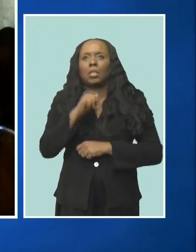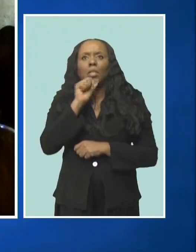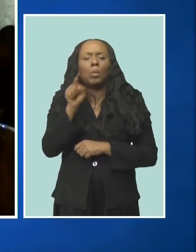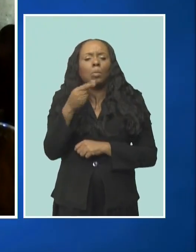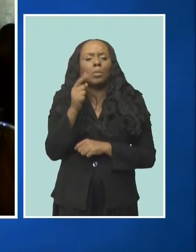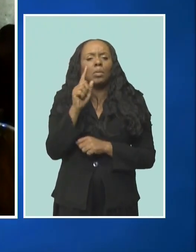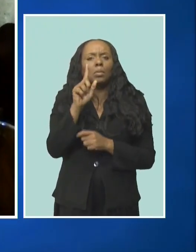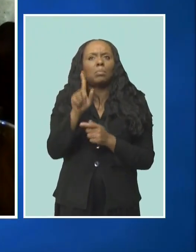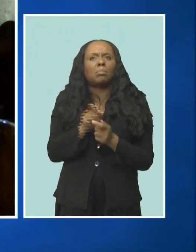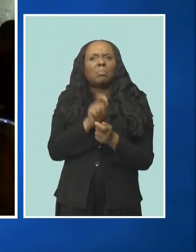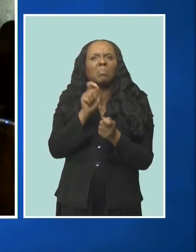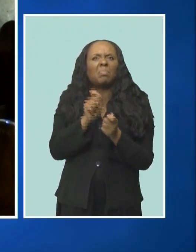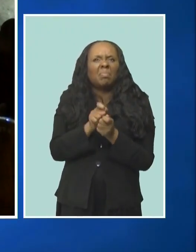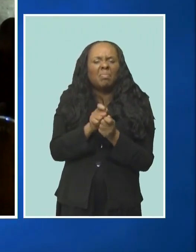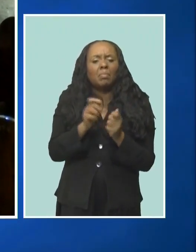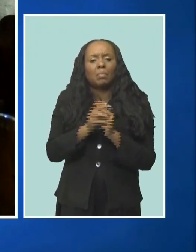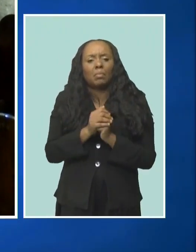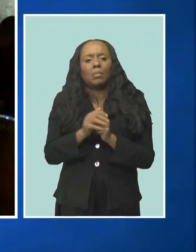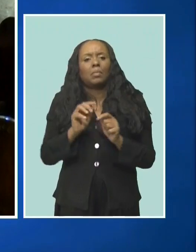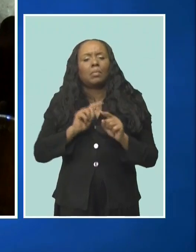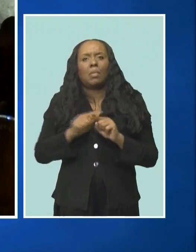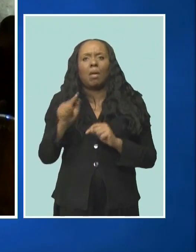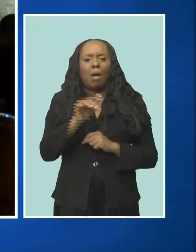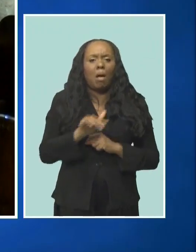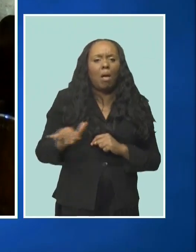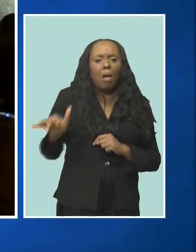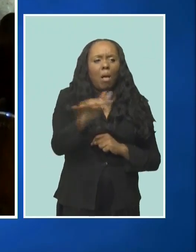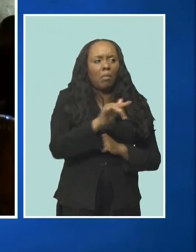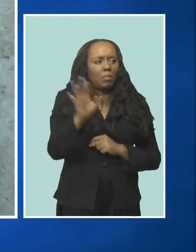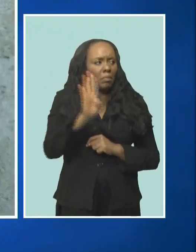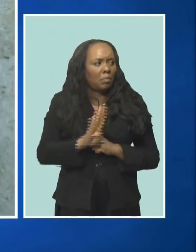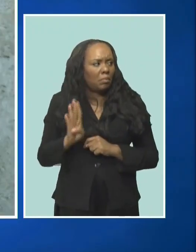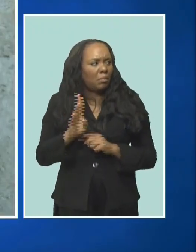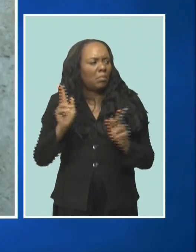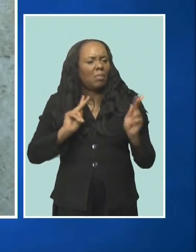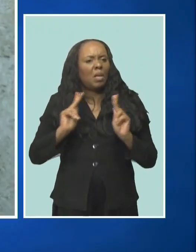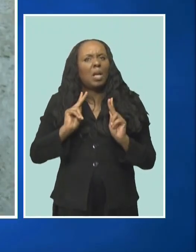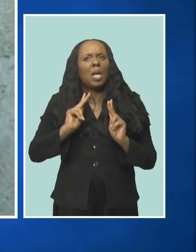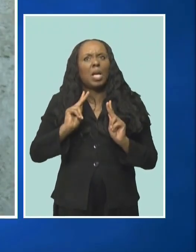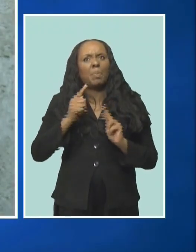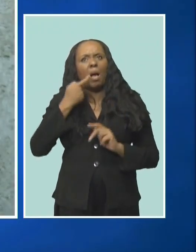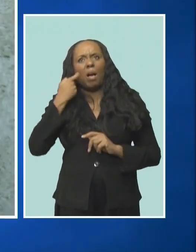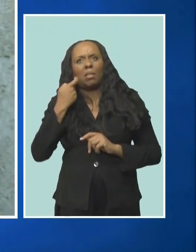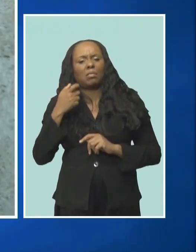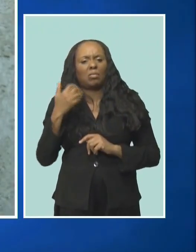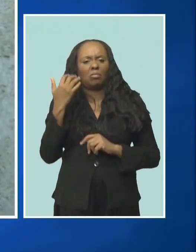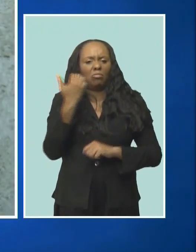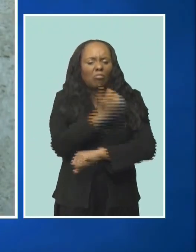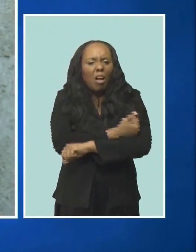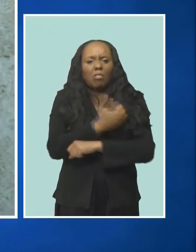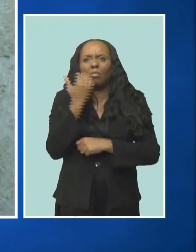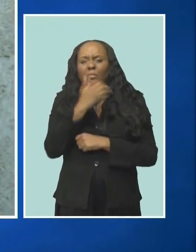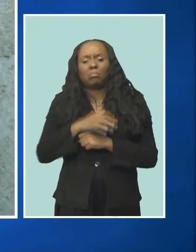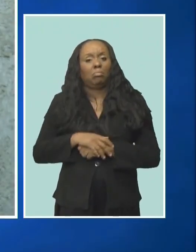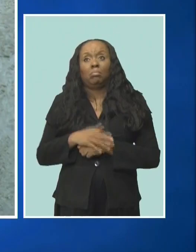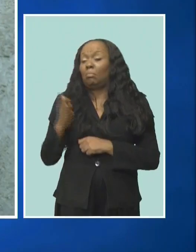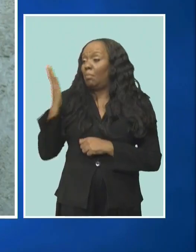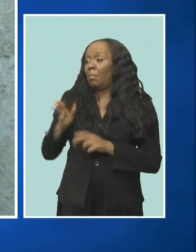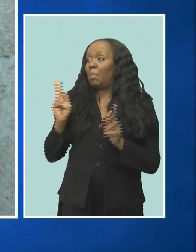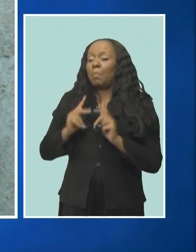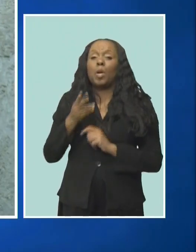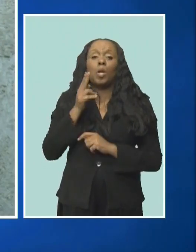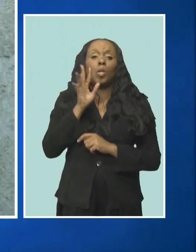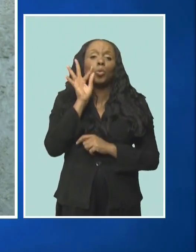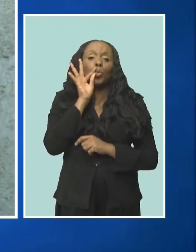any specific area. It is across the length and breadth of society. It's not only people on the block. People are smoking in their homes,